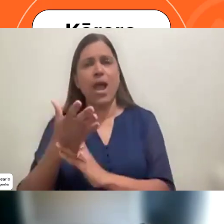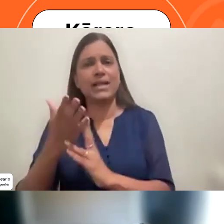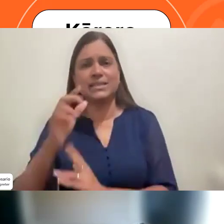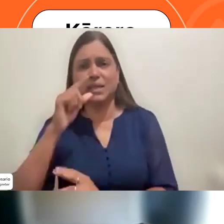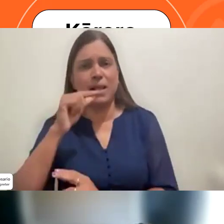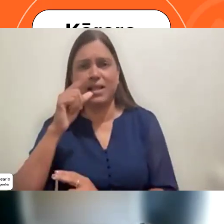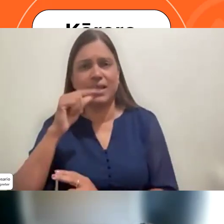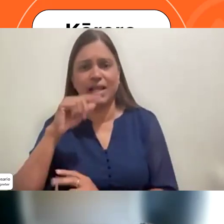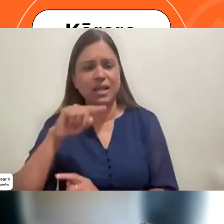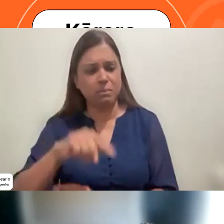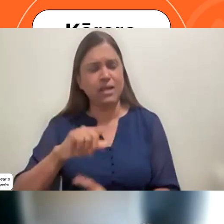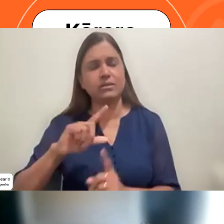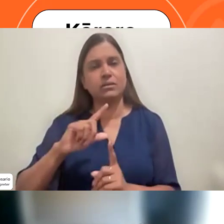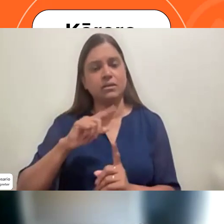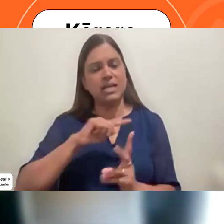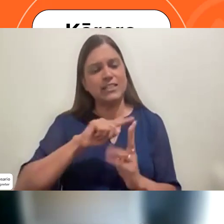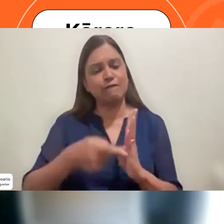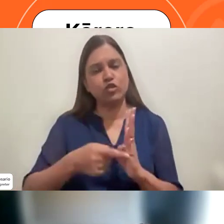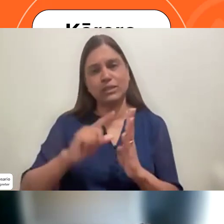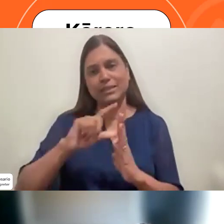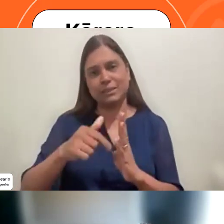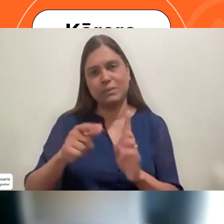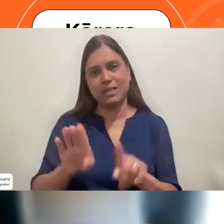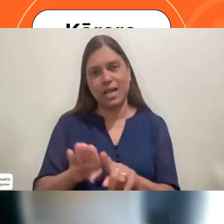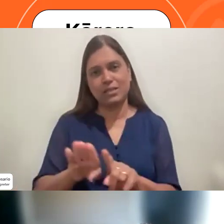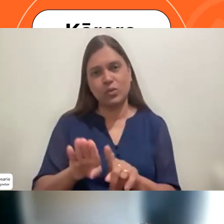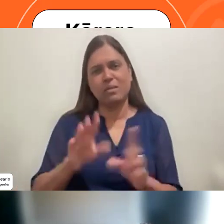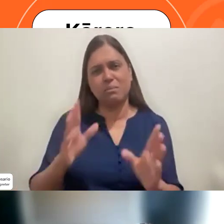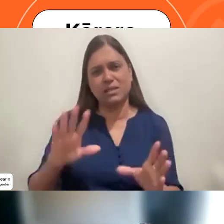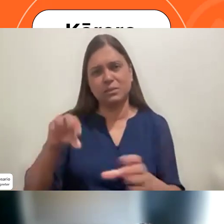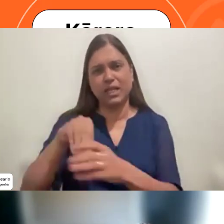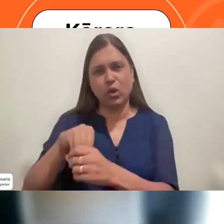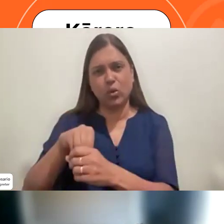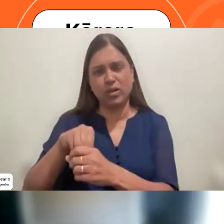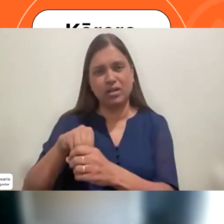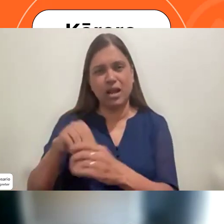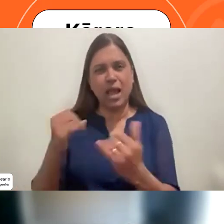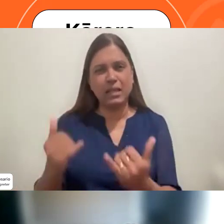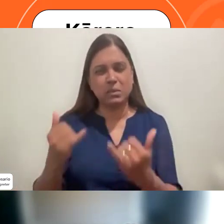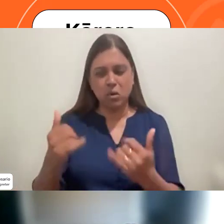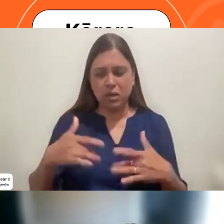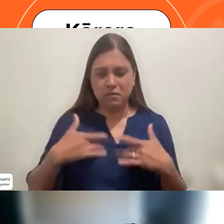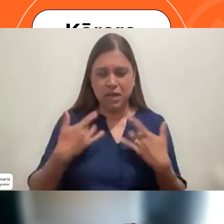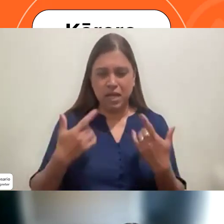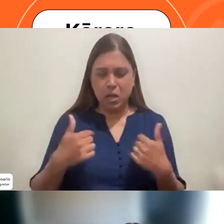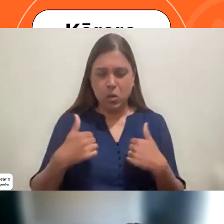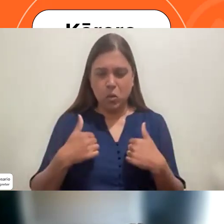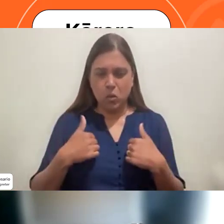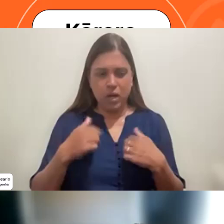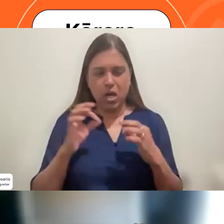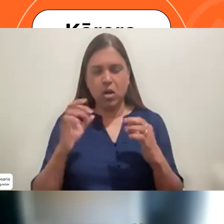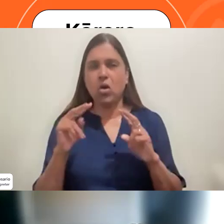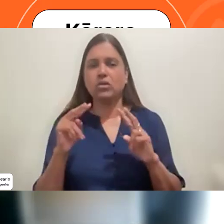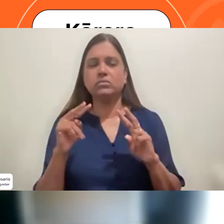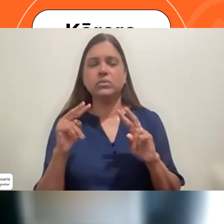insights as well. I think we are underestimating the opportunities